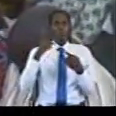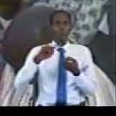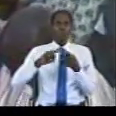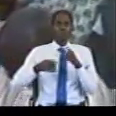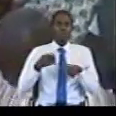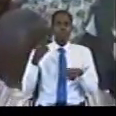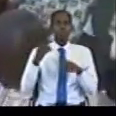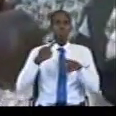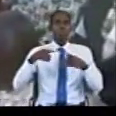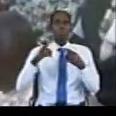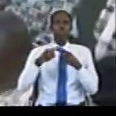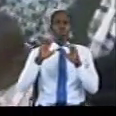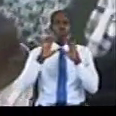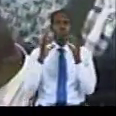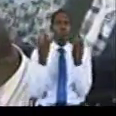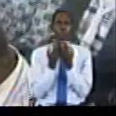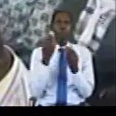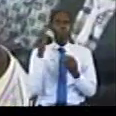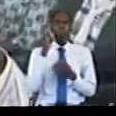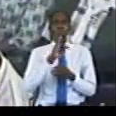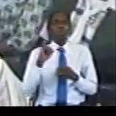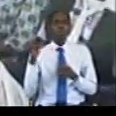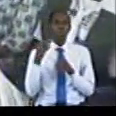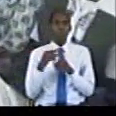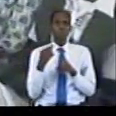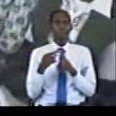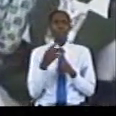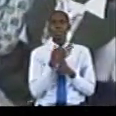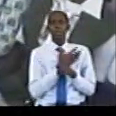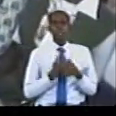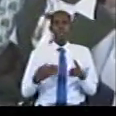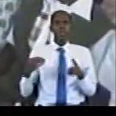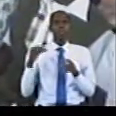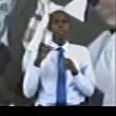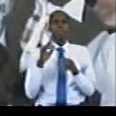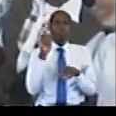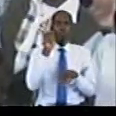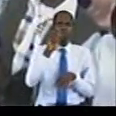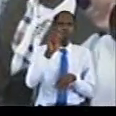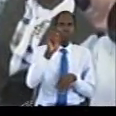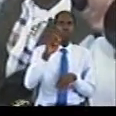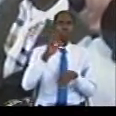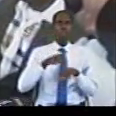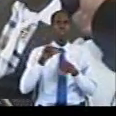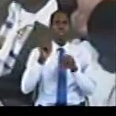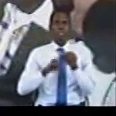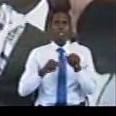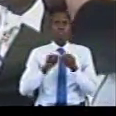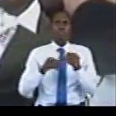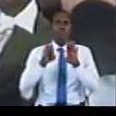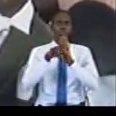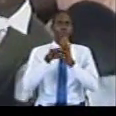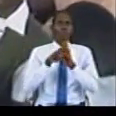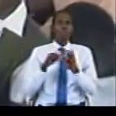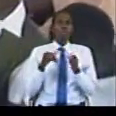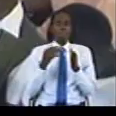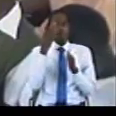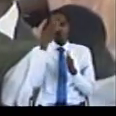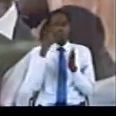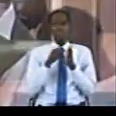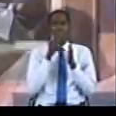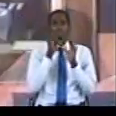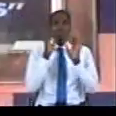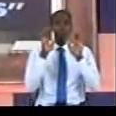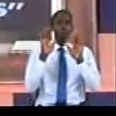to all the streets preaching the word, and they knocked at every door preaching the word. You know, it's wonderful to come together to the